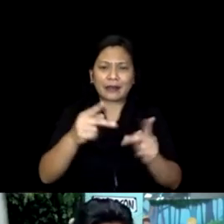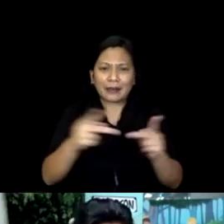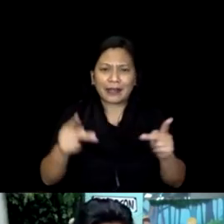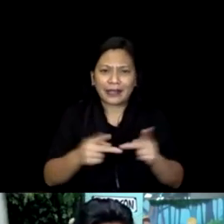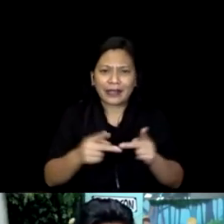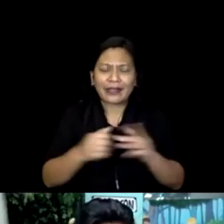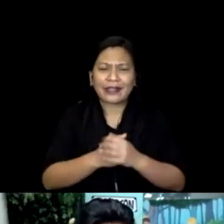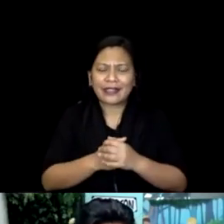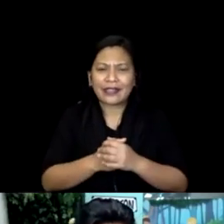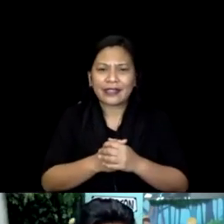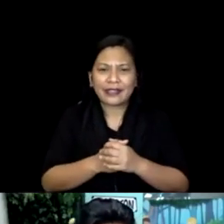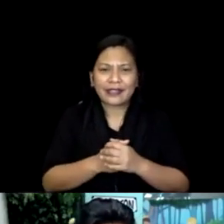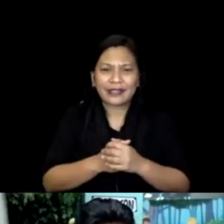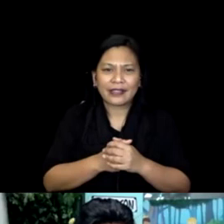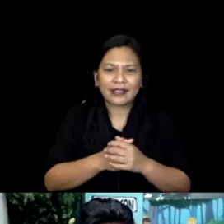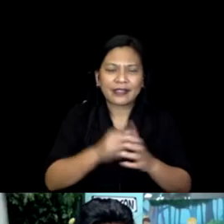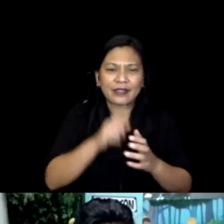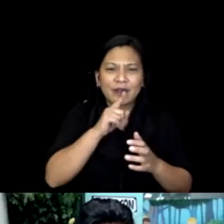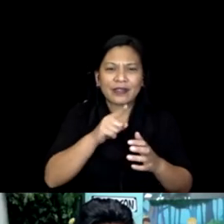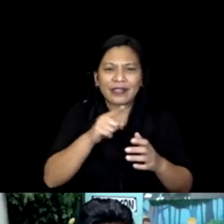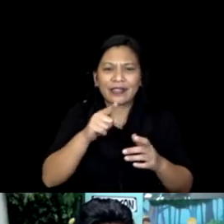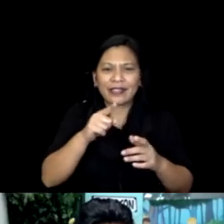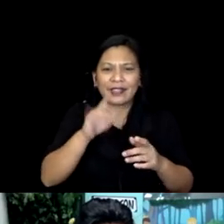isn't, I guess, is not my project,